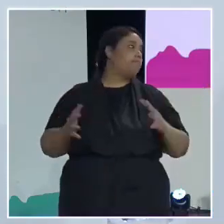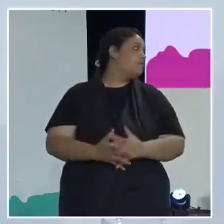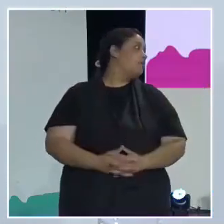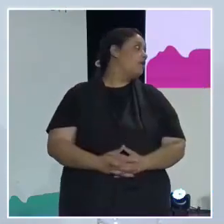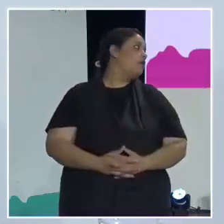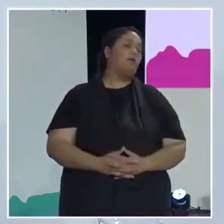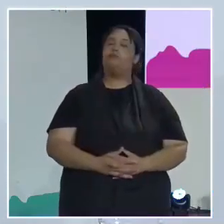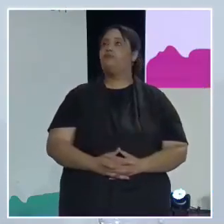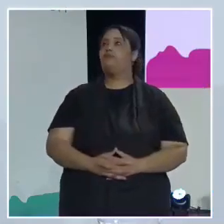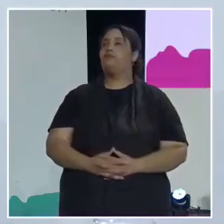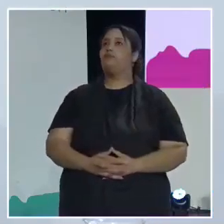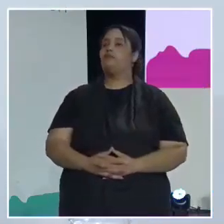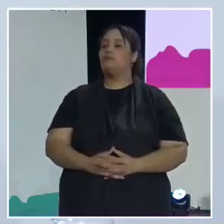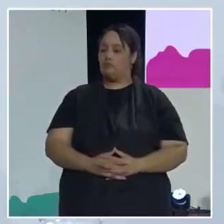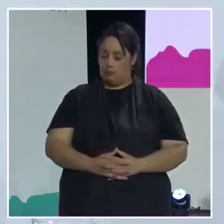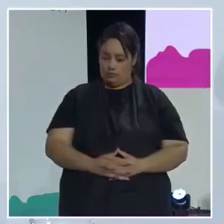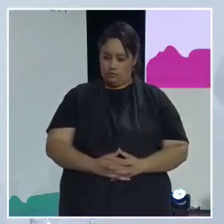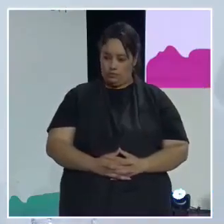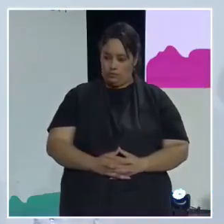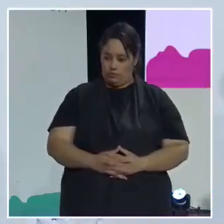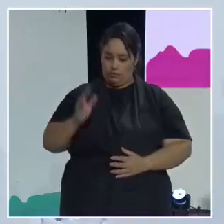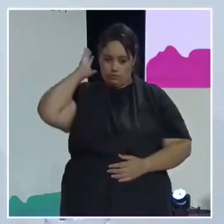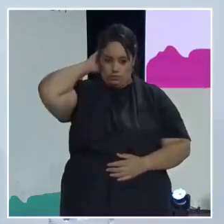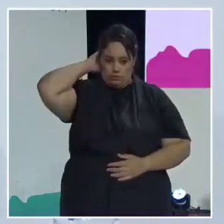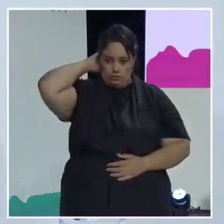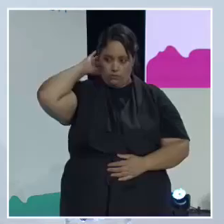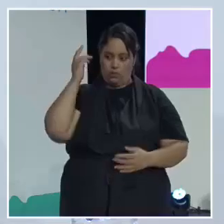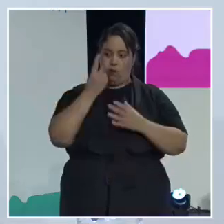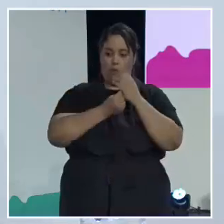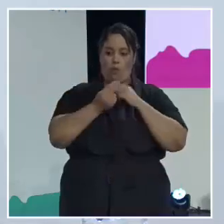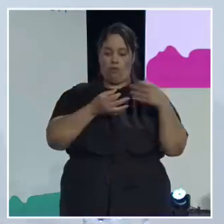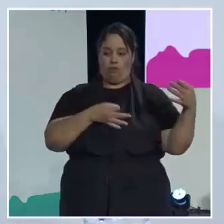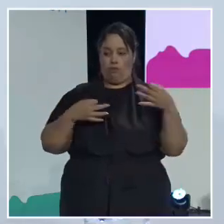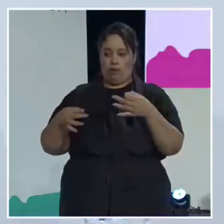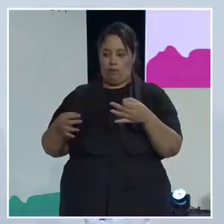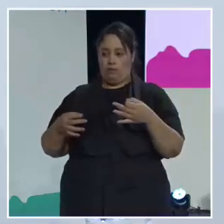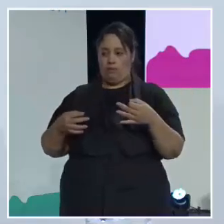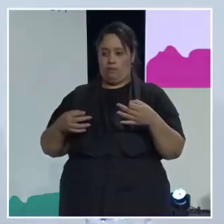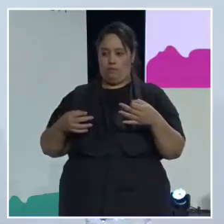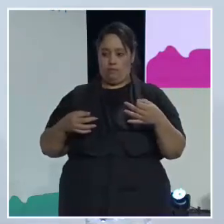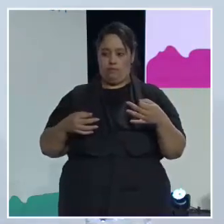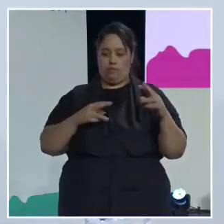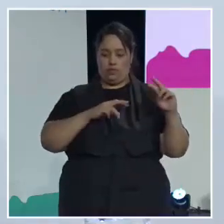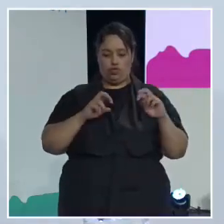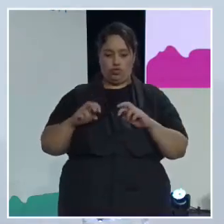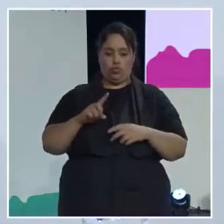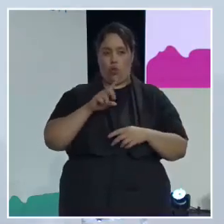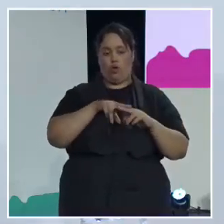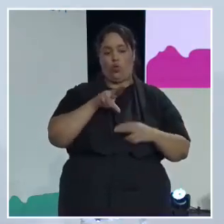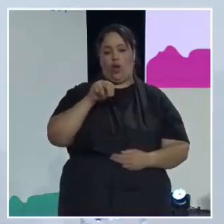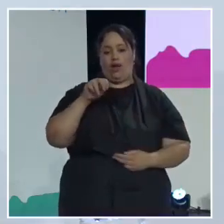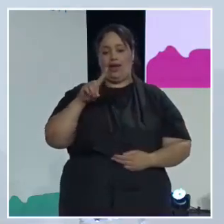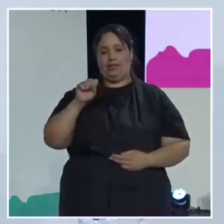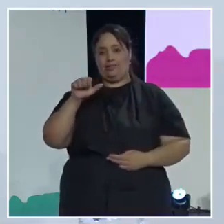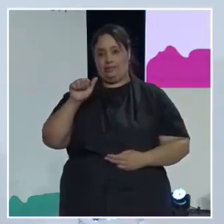Well, for me, it's easy because I've just written 2 papers and concluded both of them with exactly what should happen. One is with you and Deza on this notion that let's be